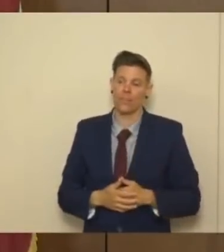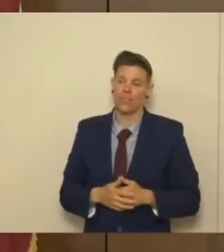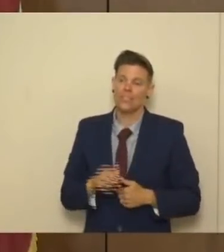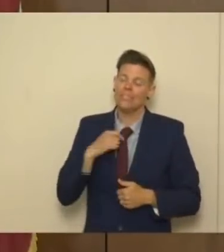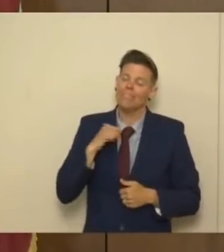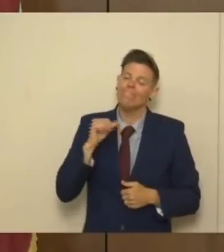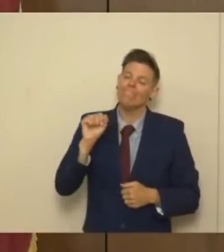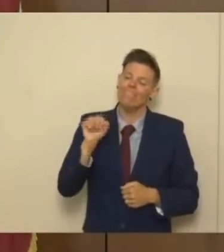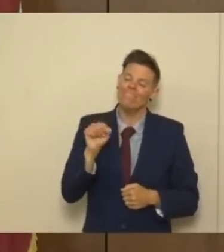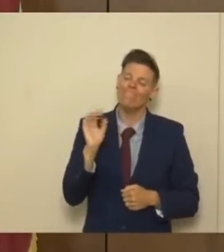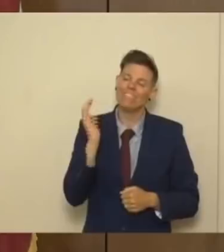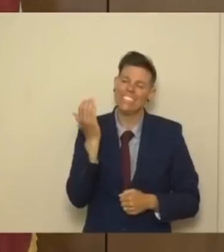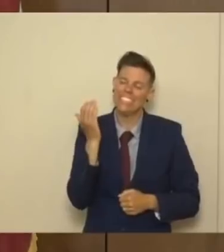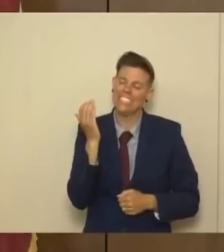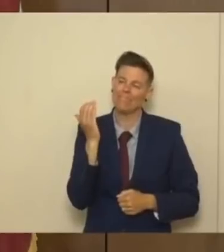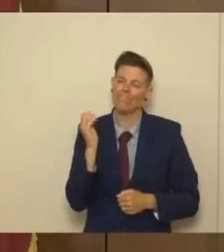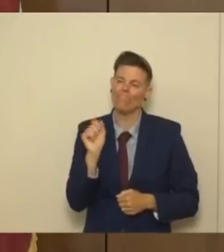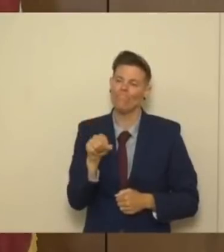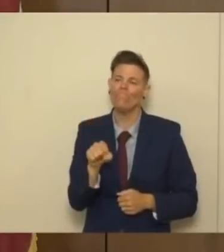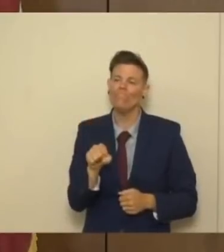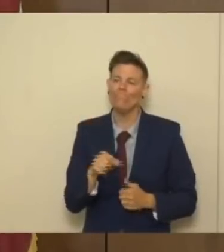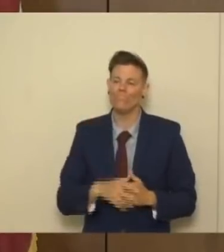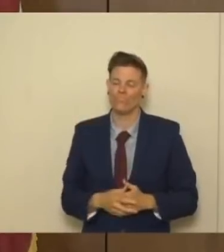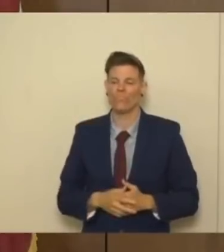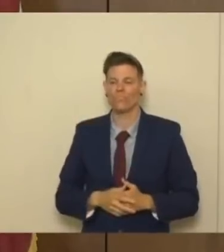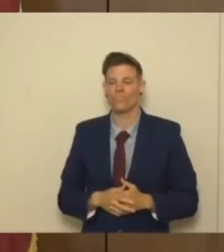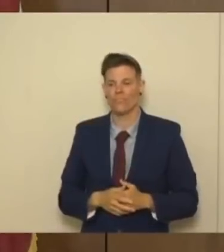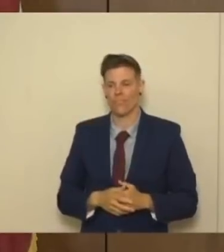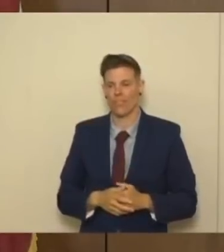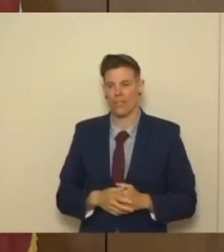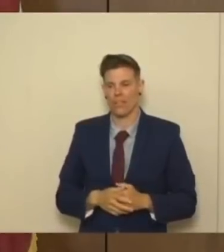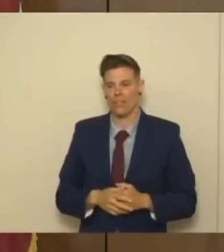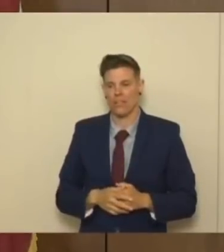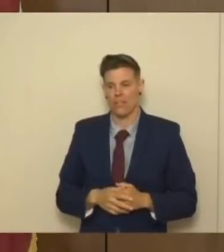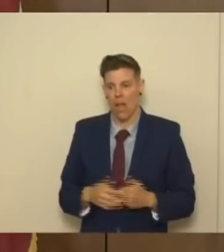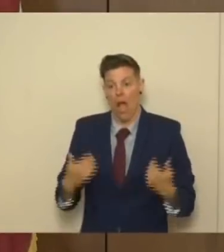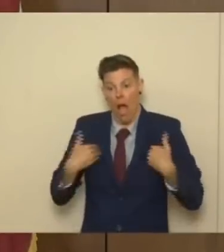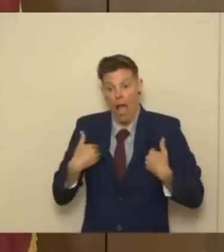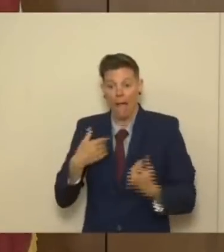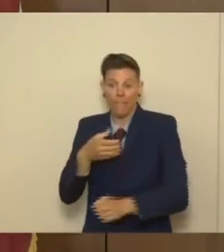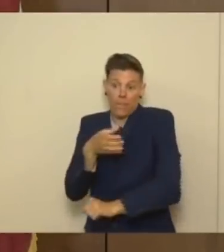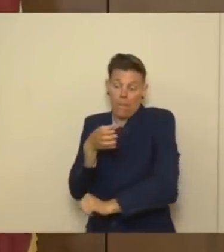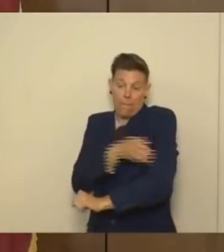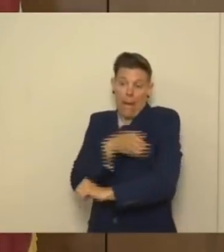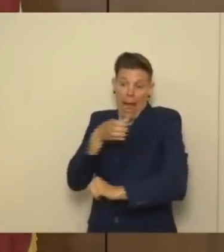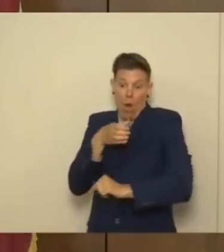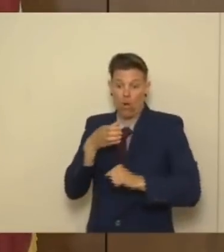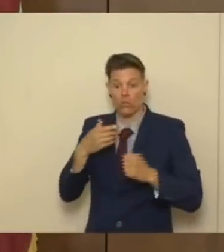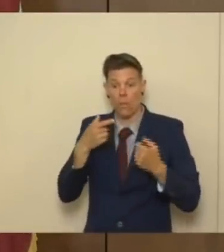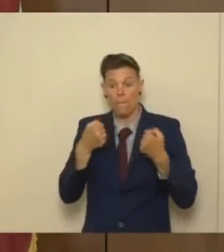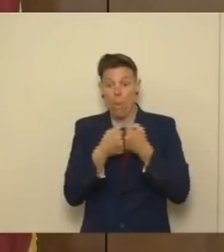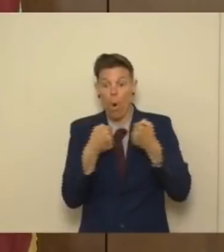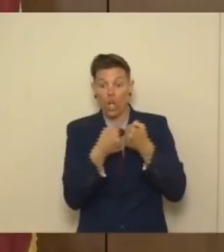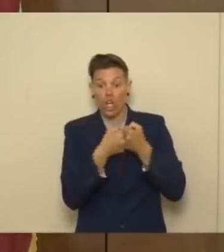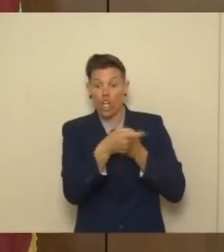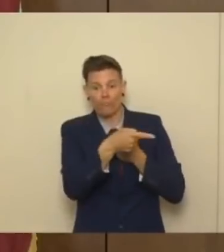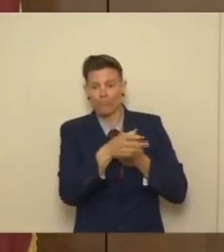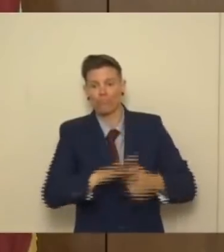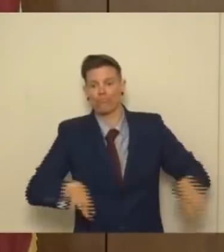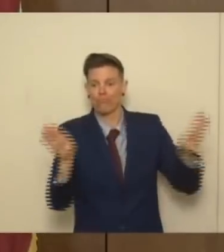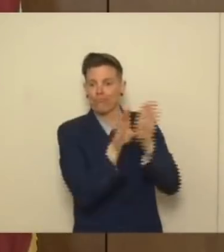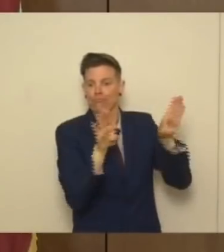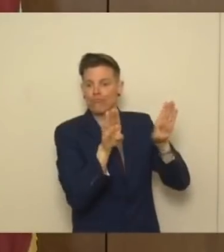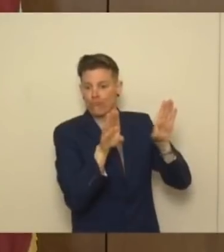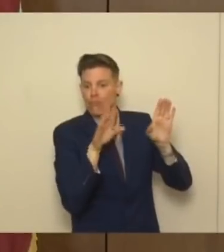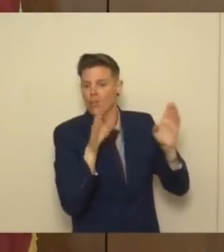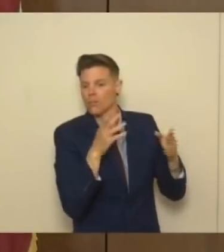our borders. So nobody in and nobody out. And I really can't do that for a number of reasons and federal law. I can